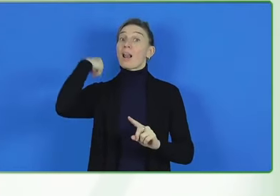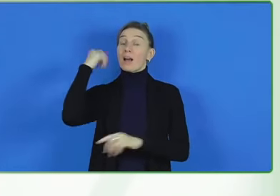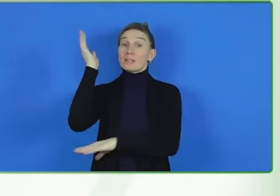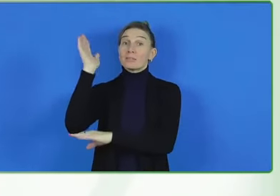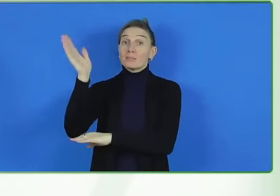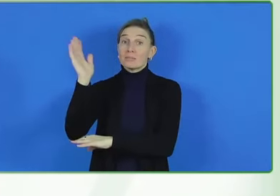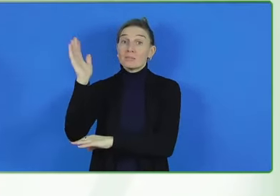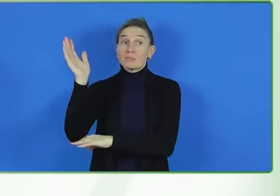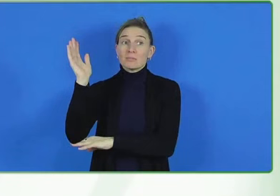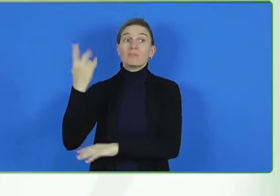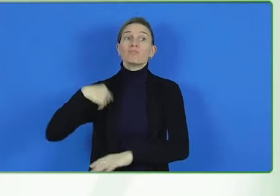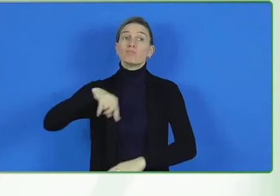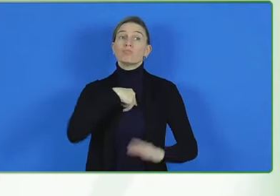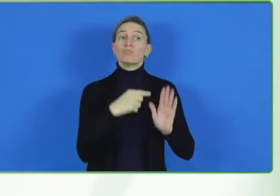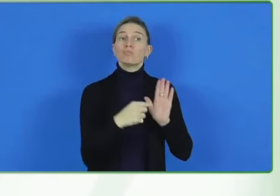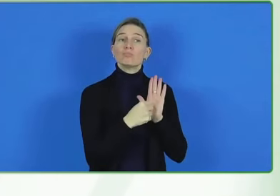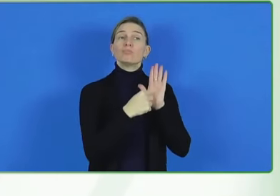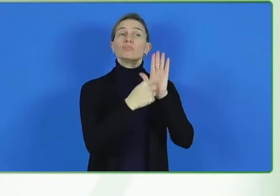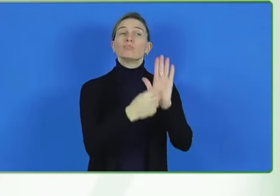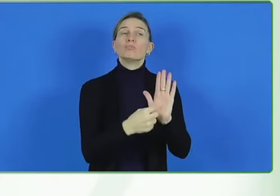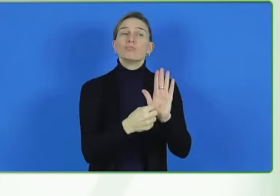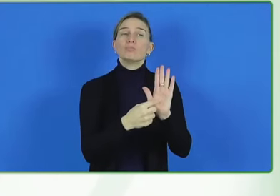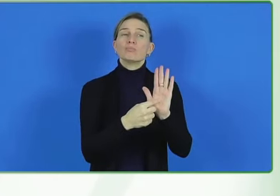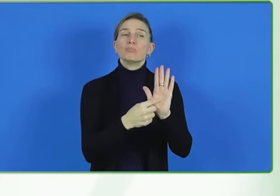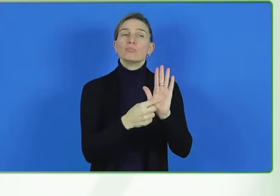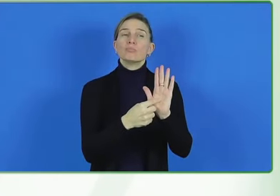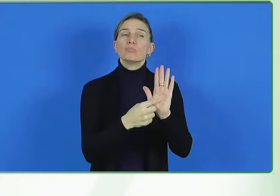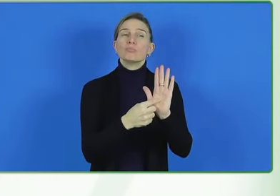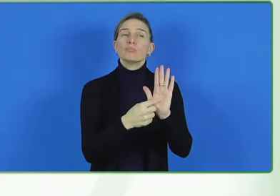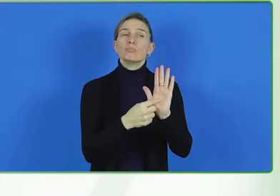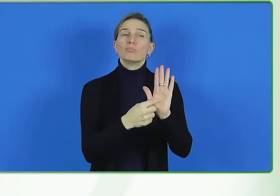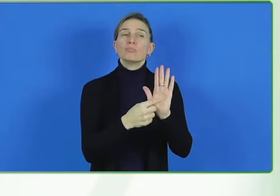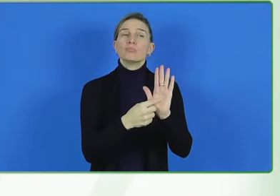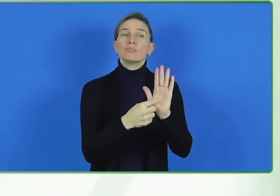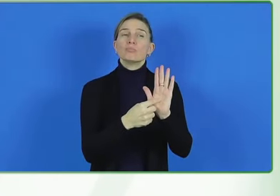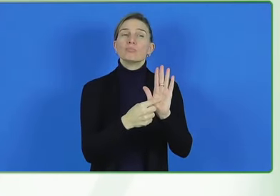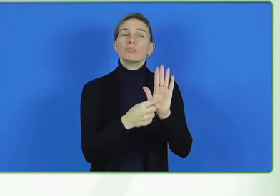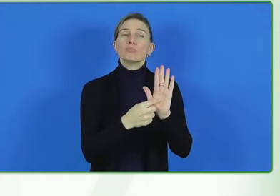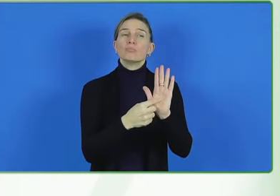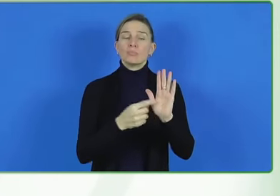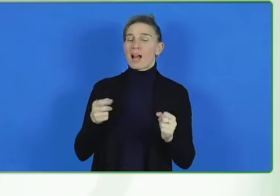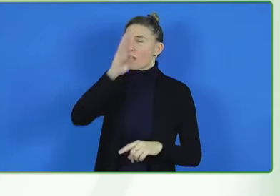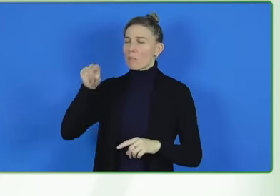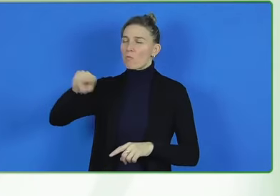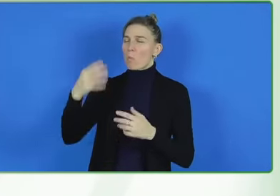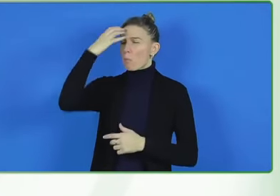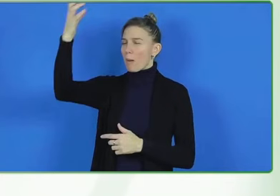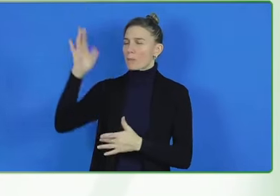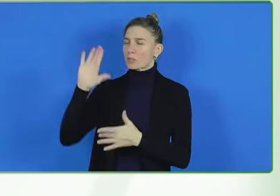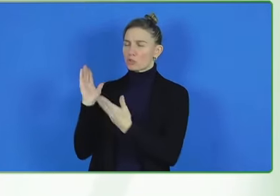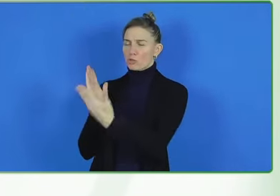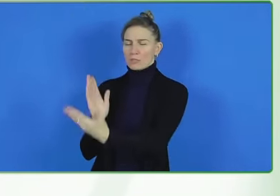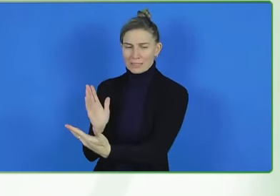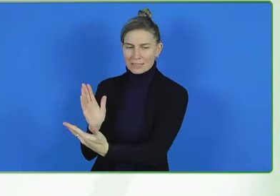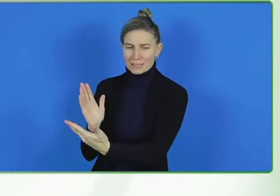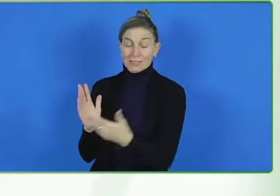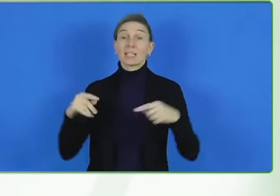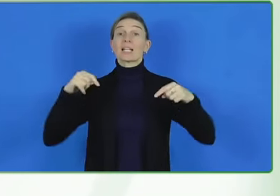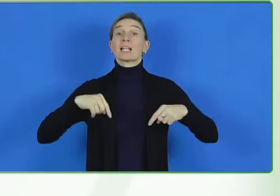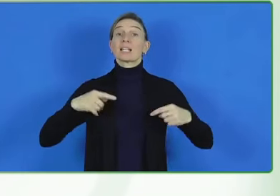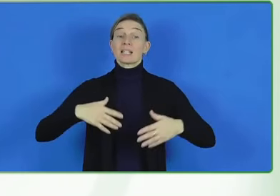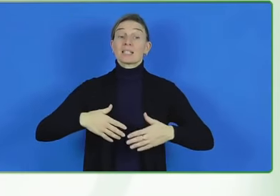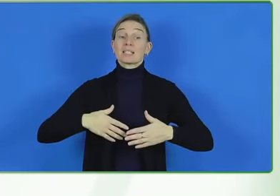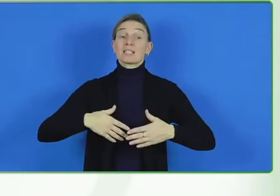online CENADIS Academy for Public Servants. This time, I'm pleased to present a very important